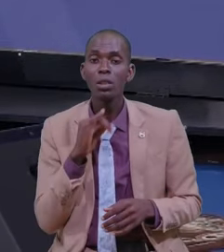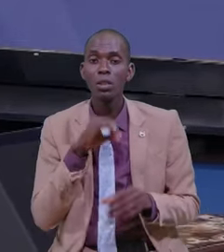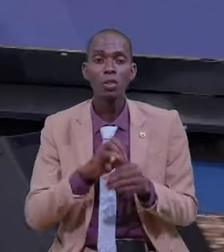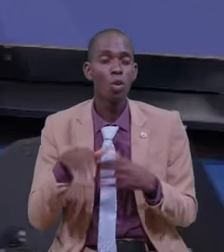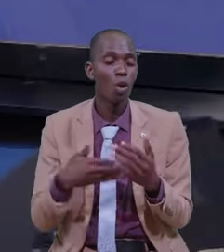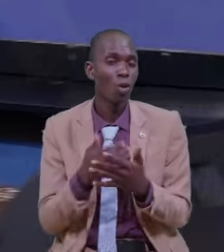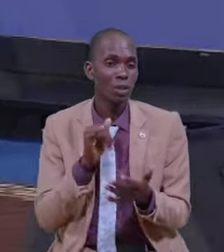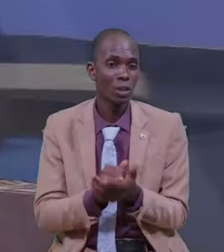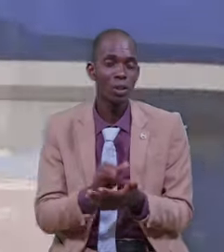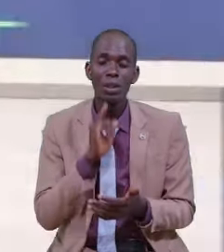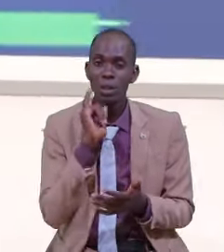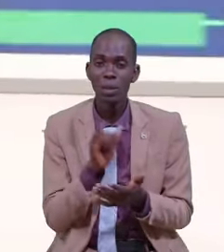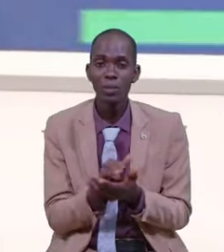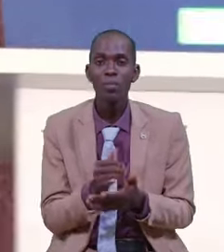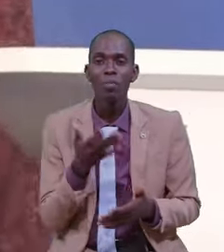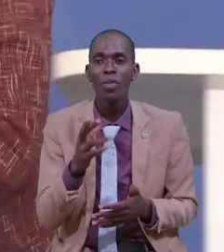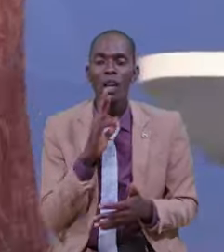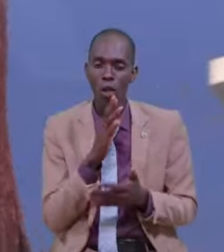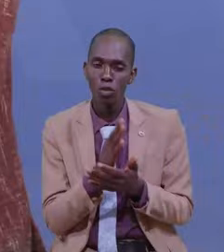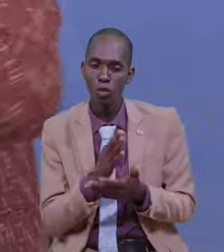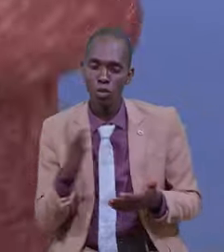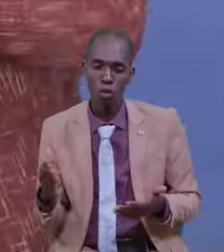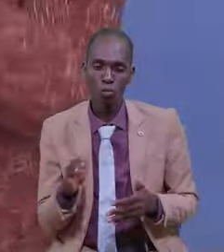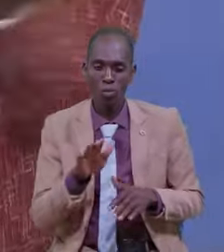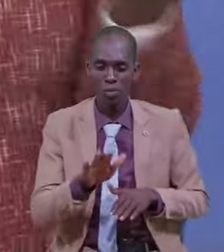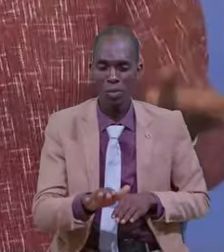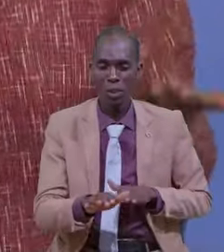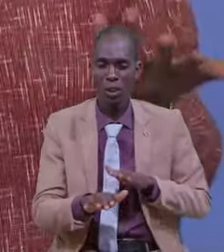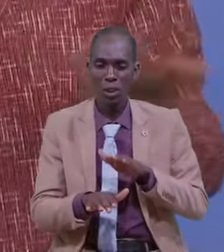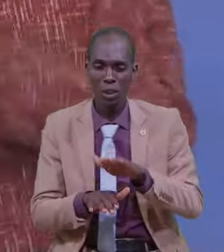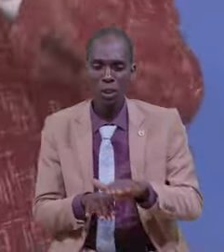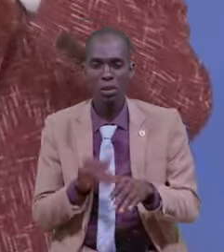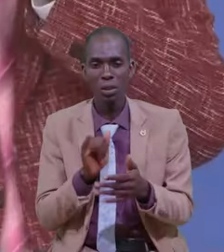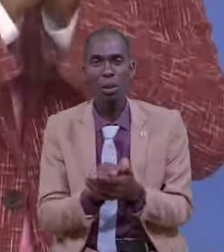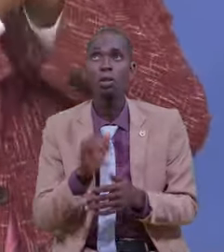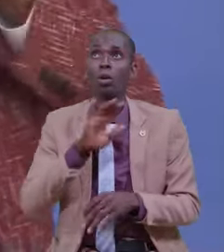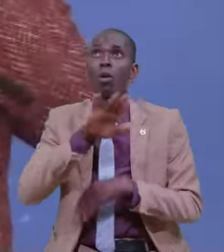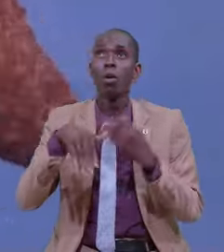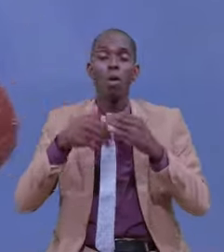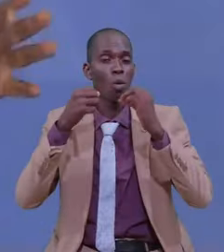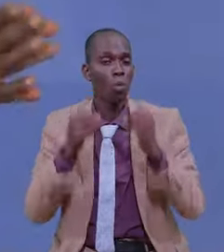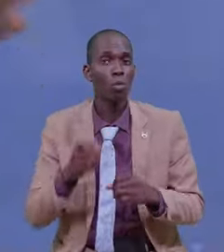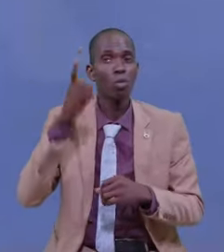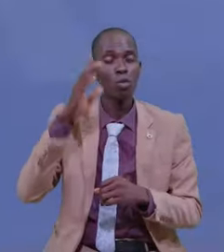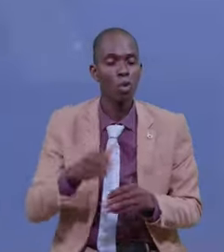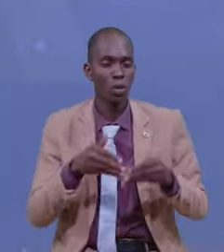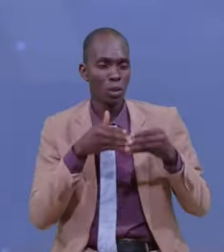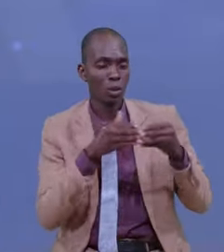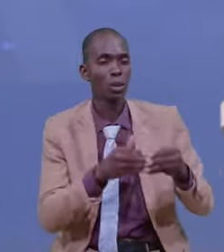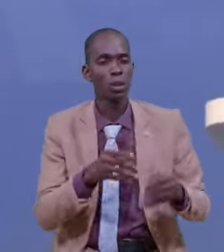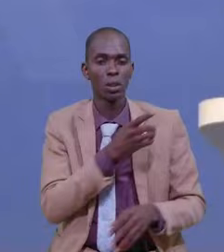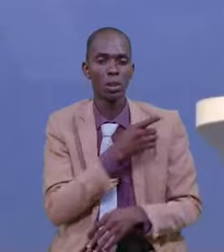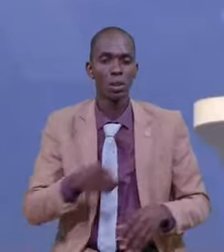steps that the Almighty God took him through. And these steps, they make up